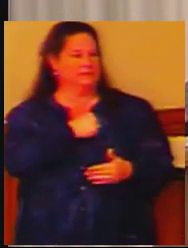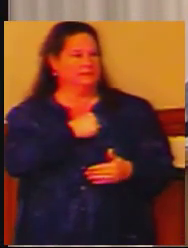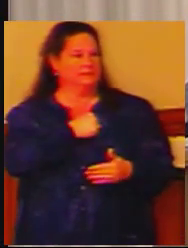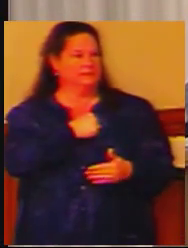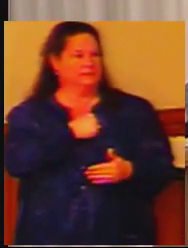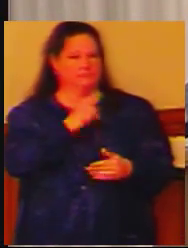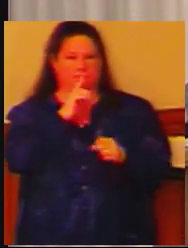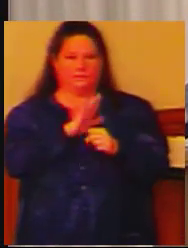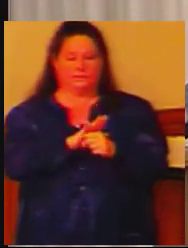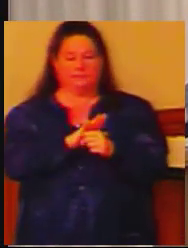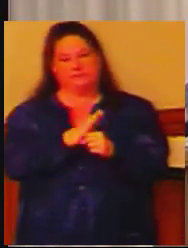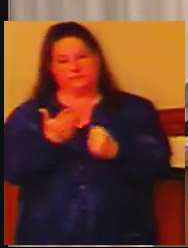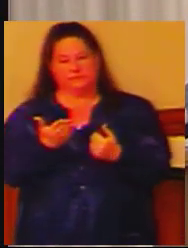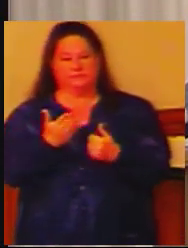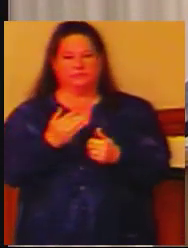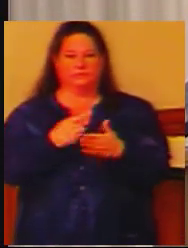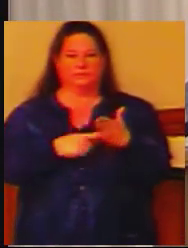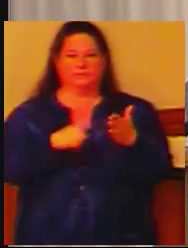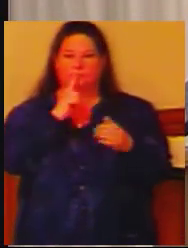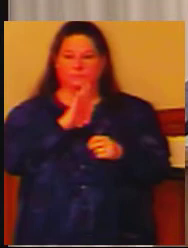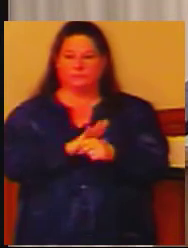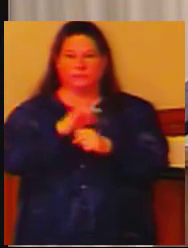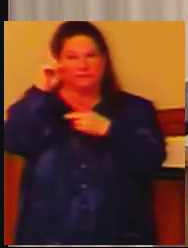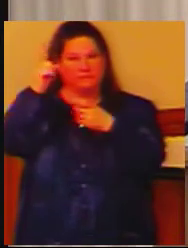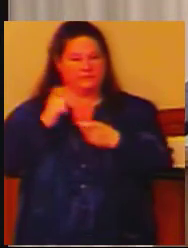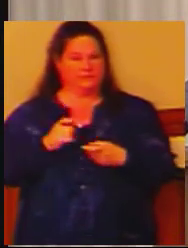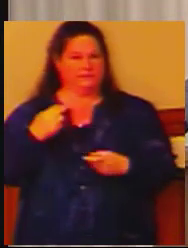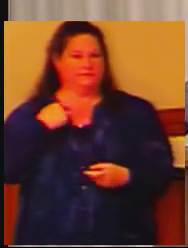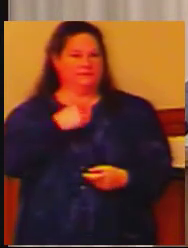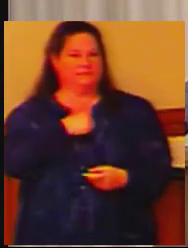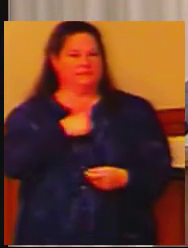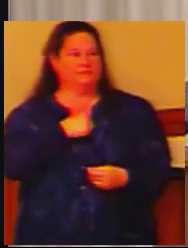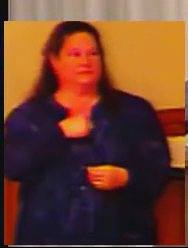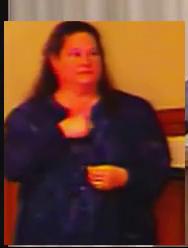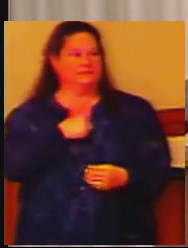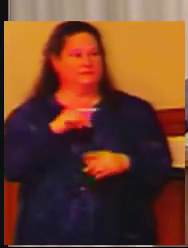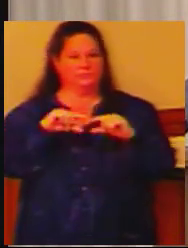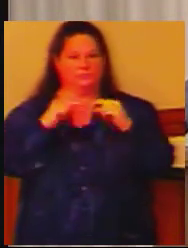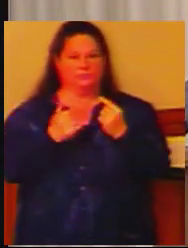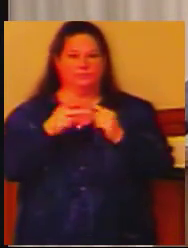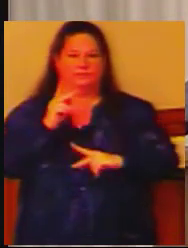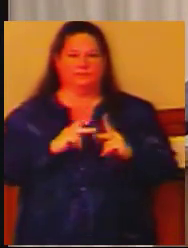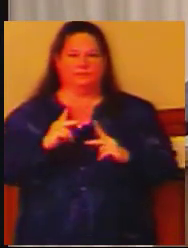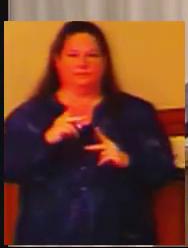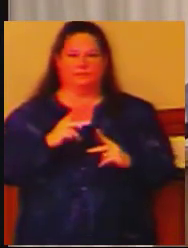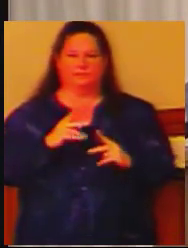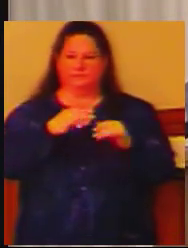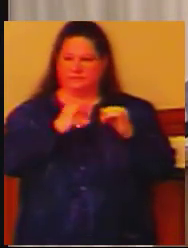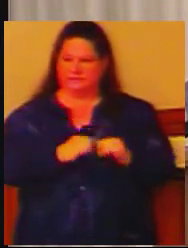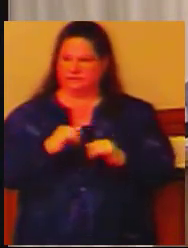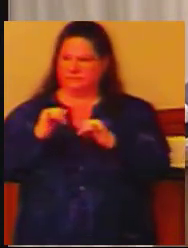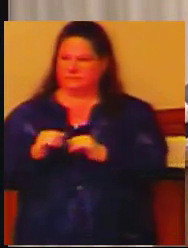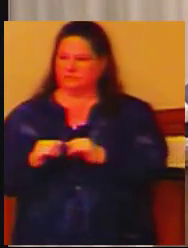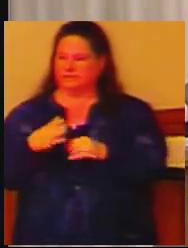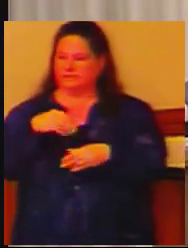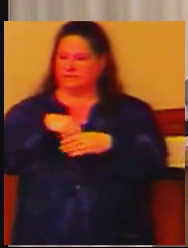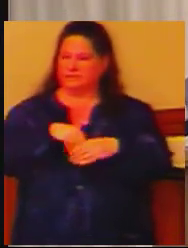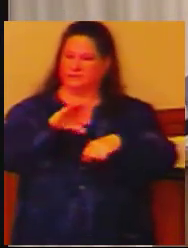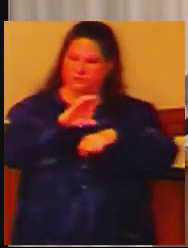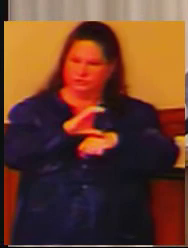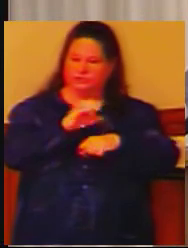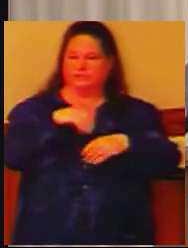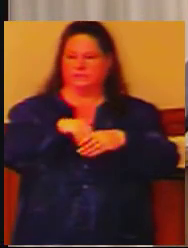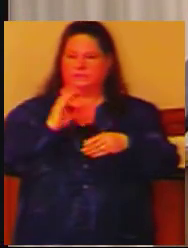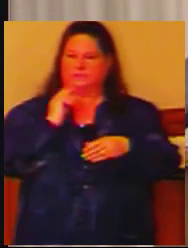the promises, in other words. What promises He gives us as a group of human beings, as individuals, and in the church, and